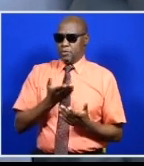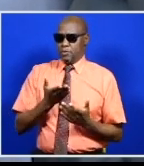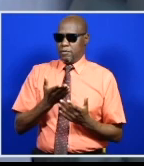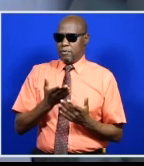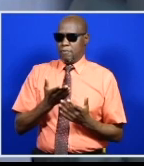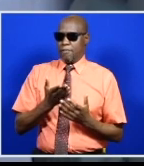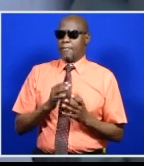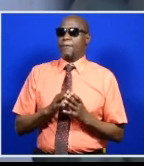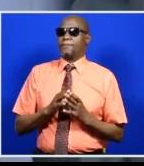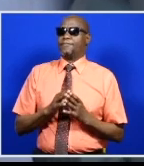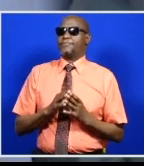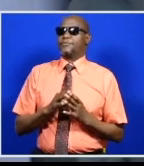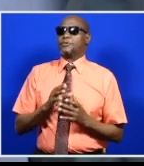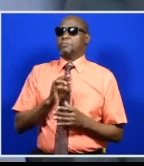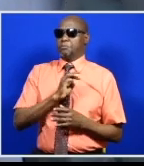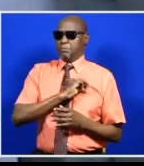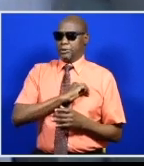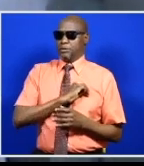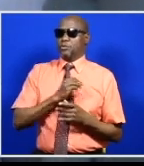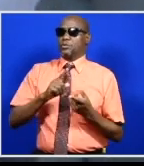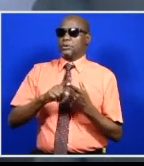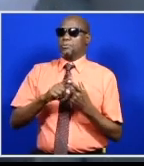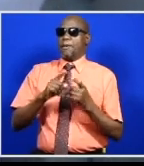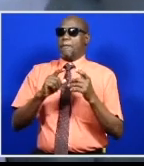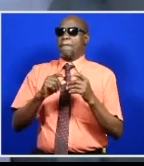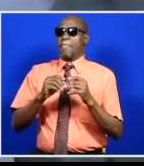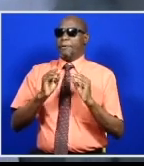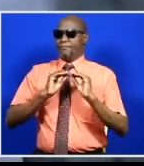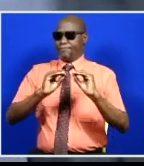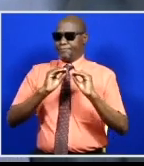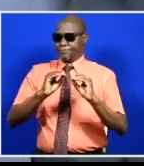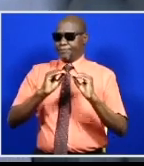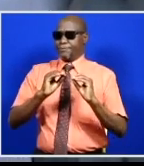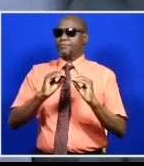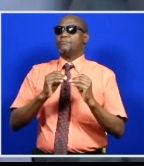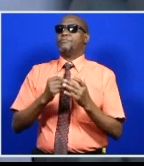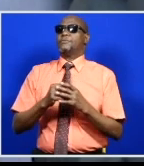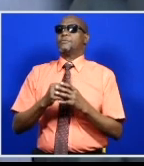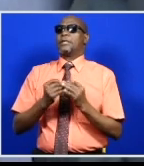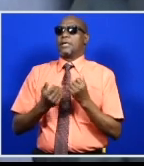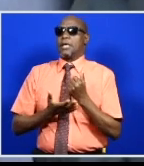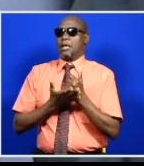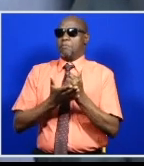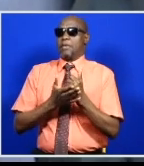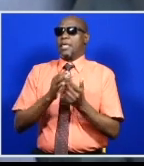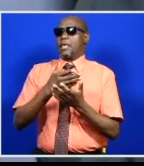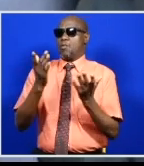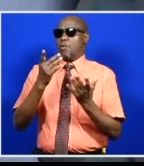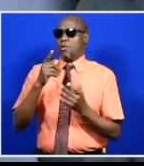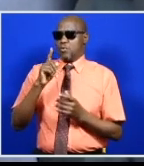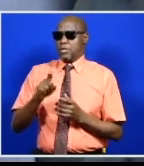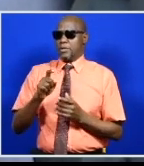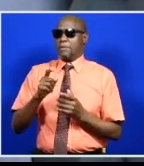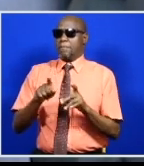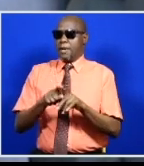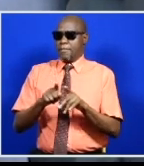to mission and also minister as well as assist anyone who needs help. And these people, these are our brothers who